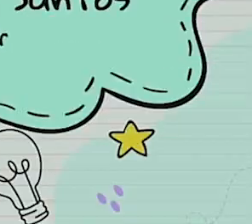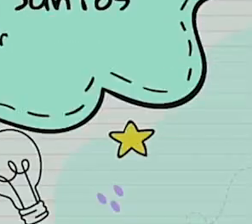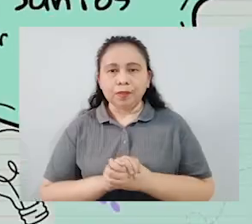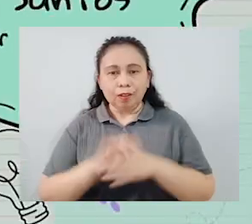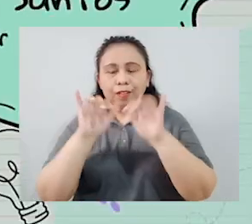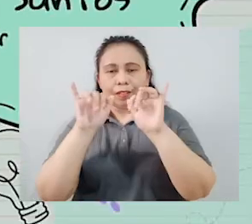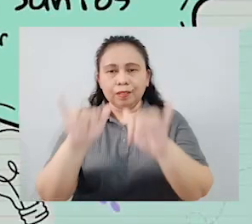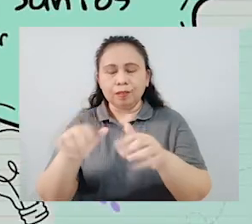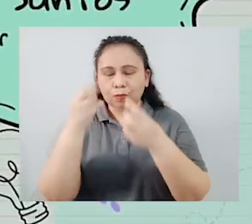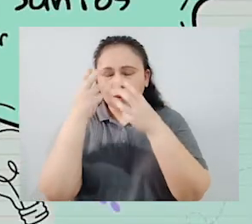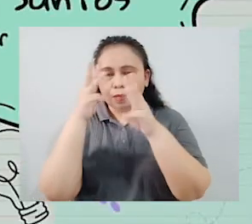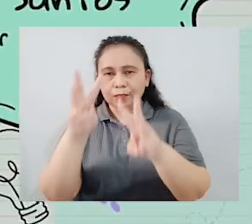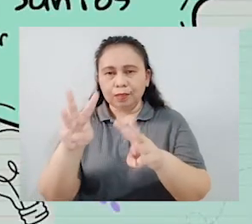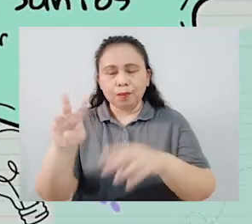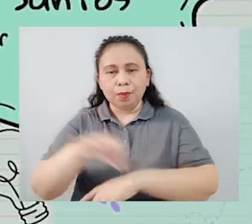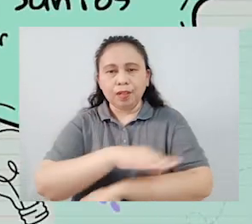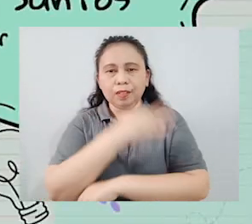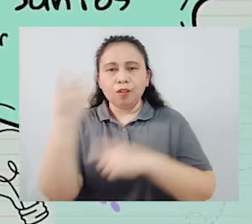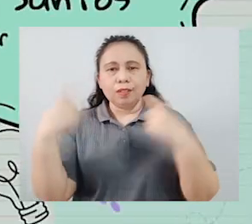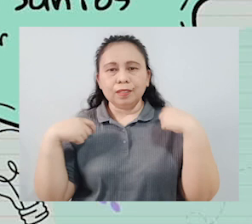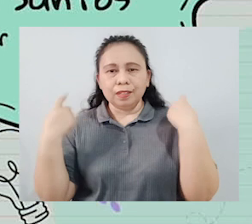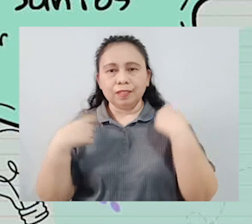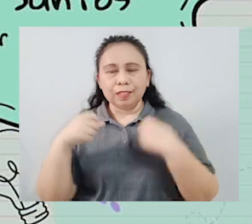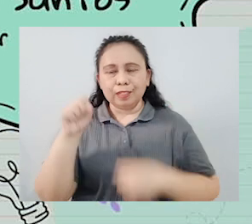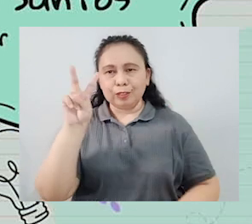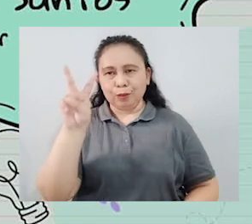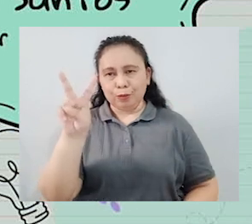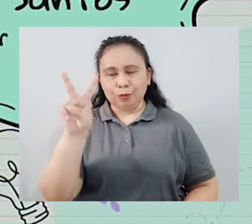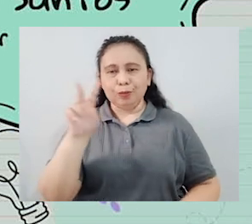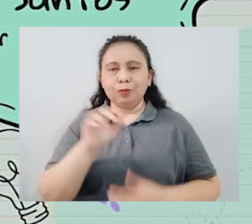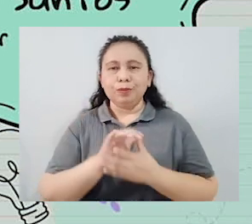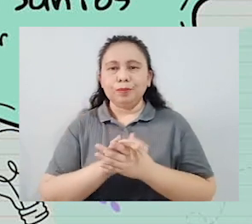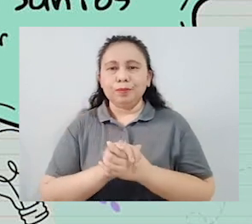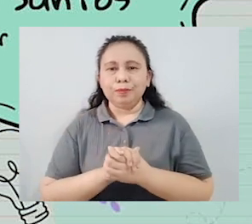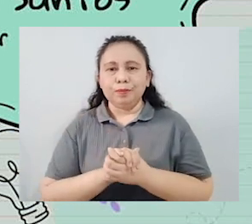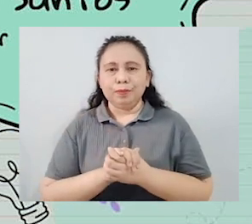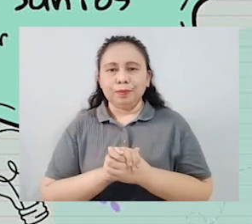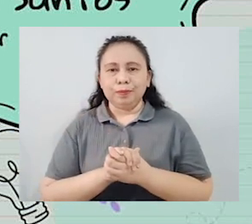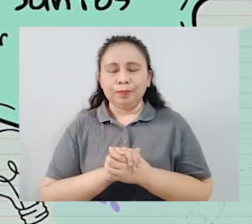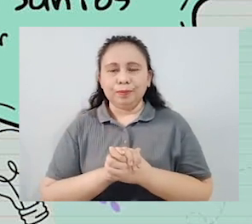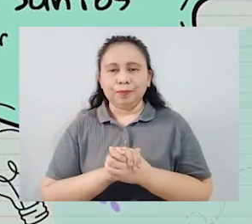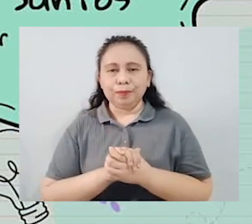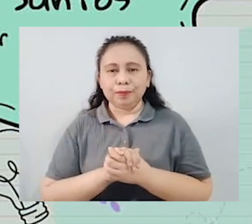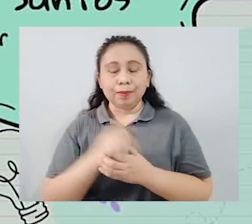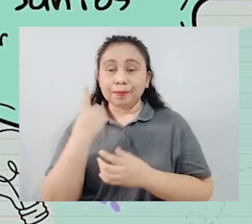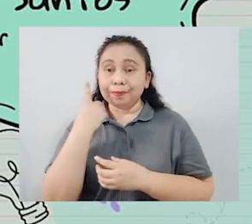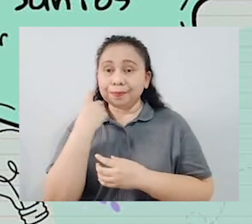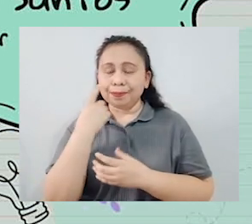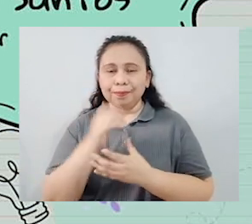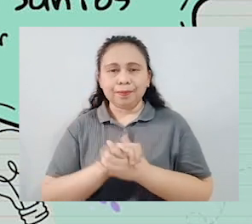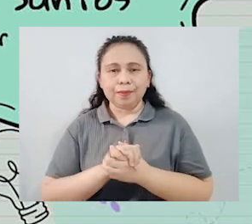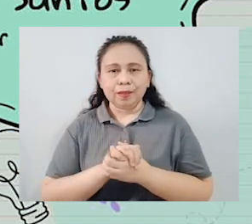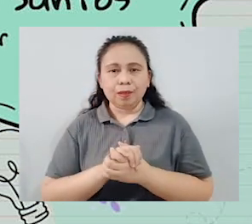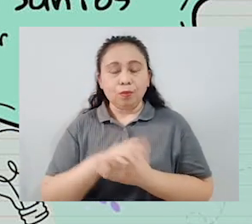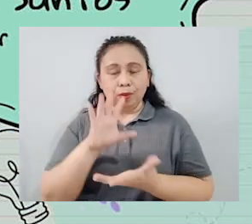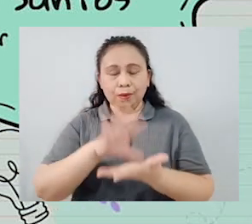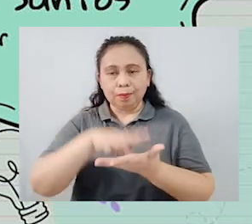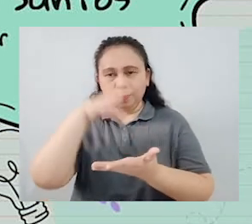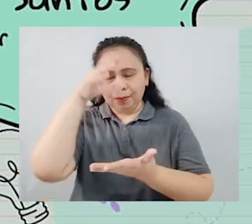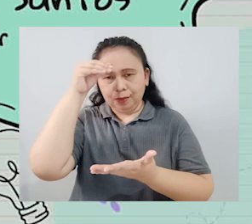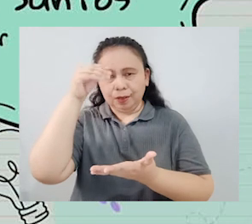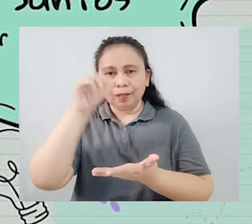You are still watching Fernandina Teens TV Season 2. A while ago, we have learned